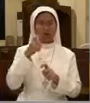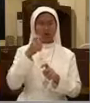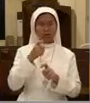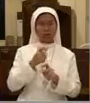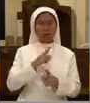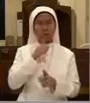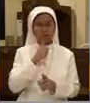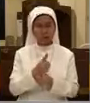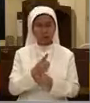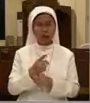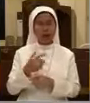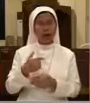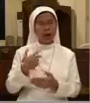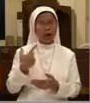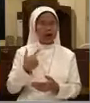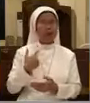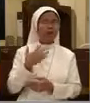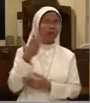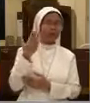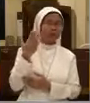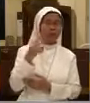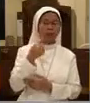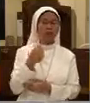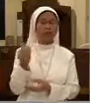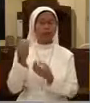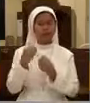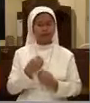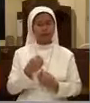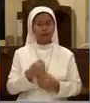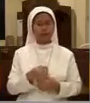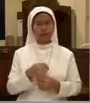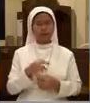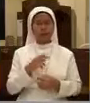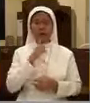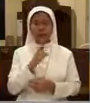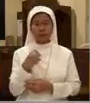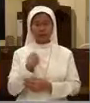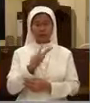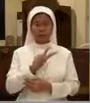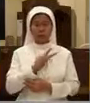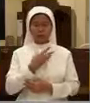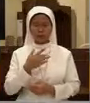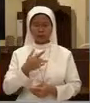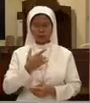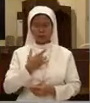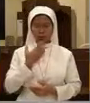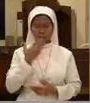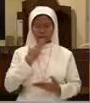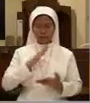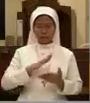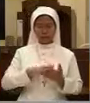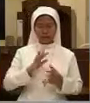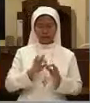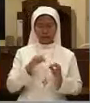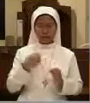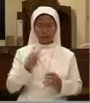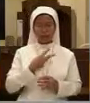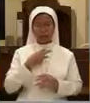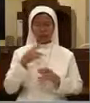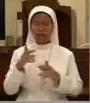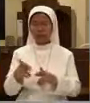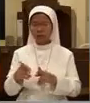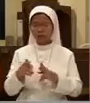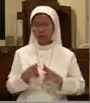Are we ashamed or even insulted to receive gifts?